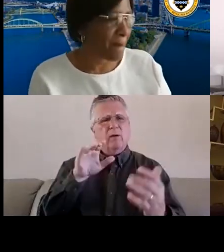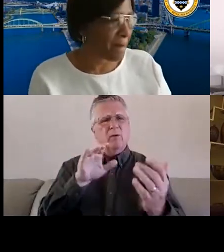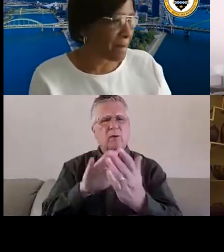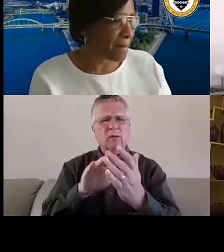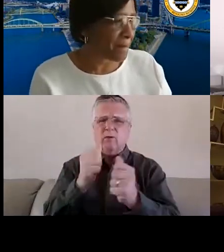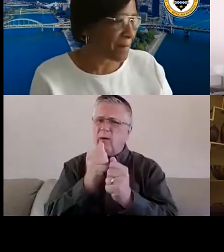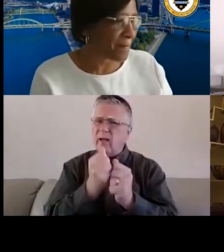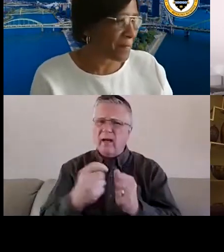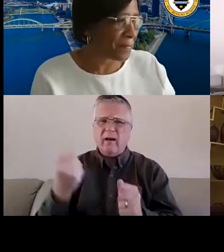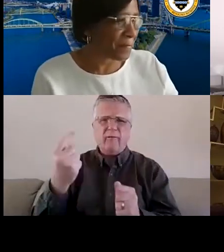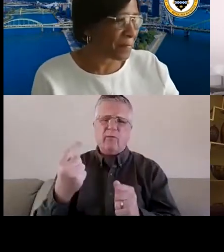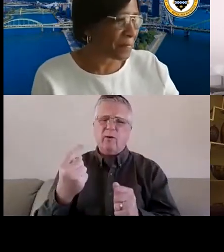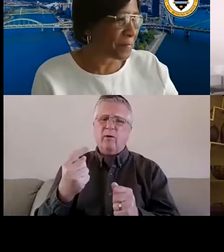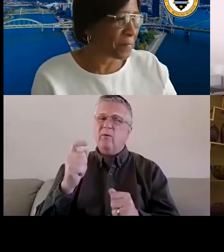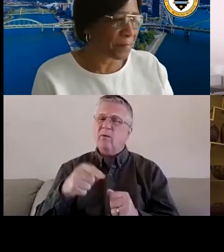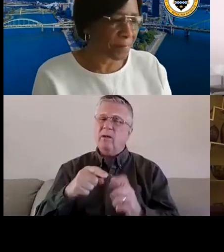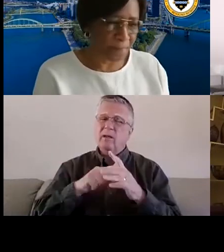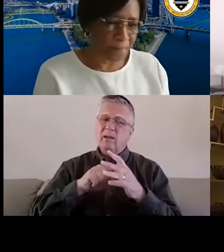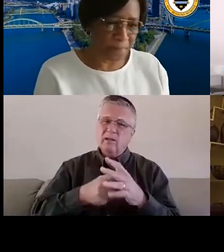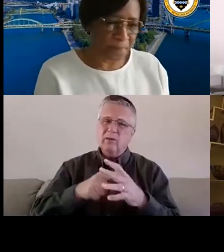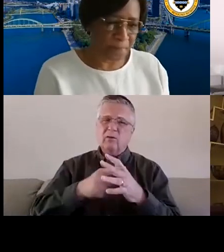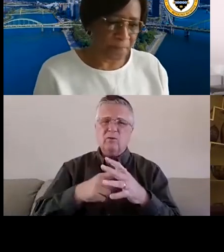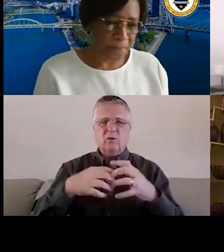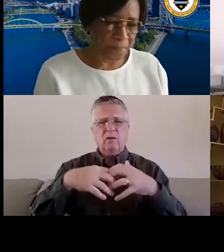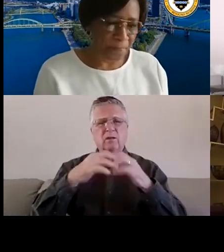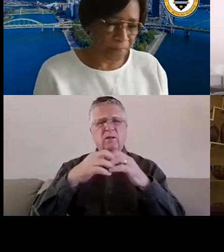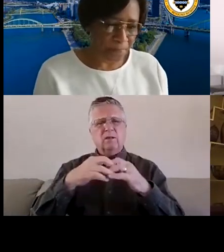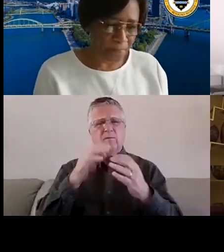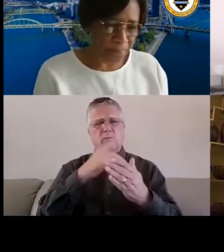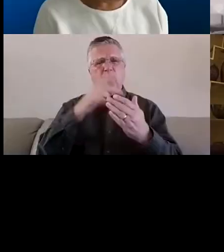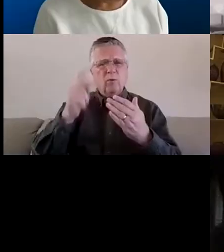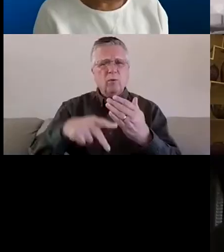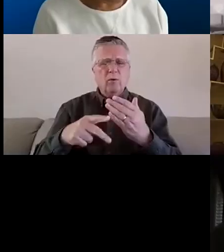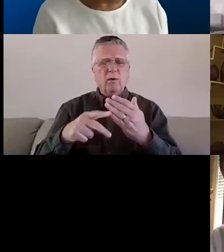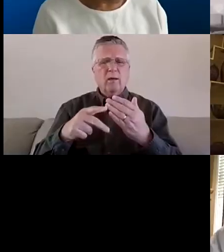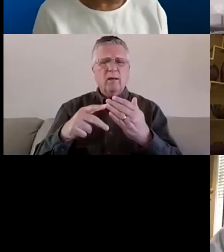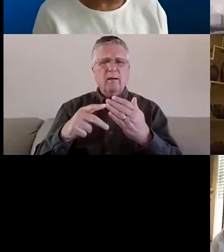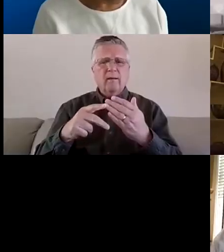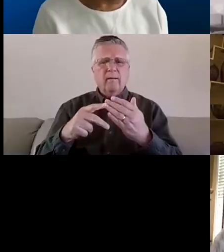So we need to start some programs and get.